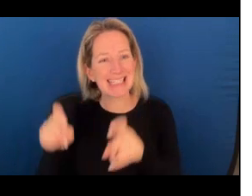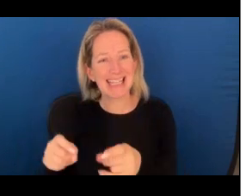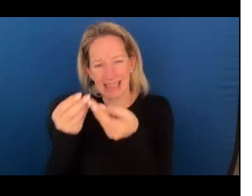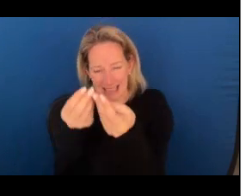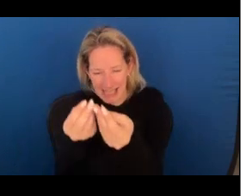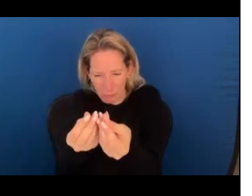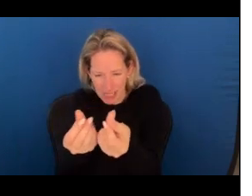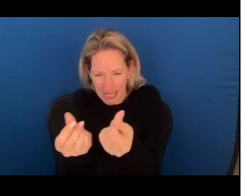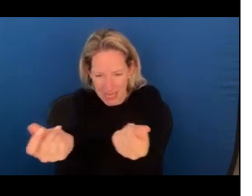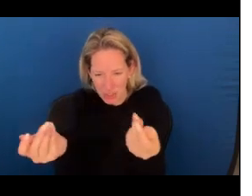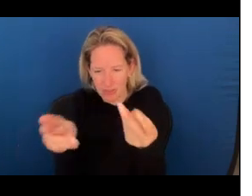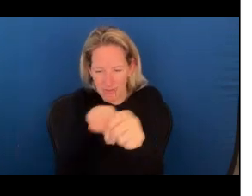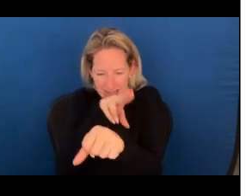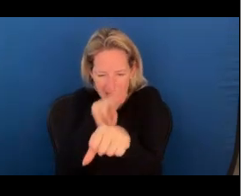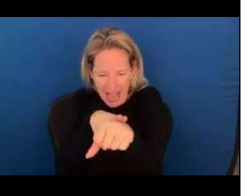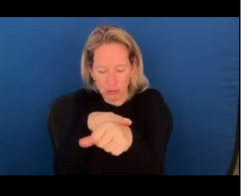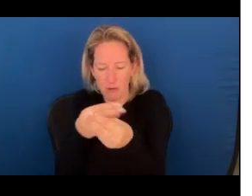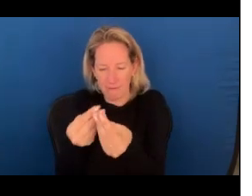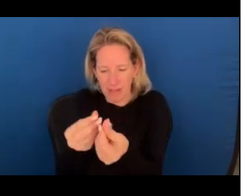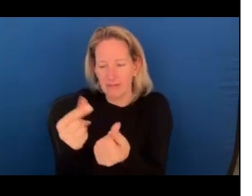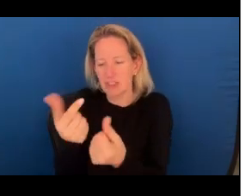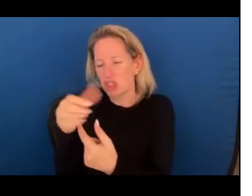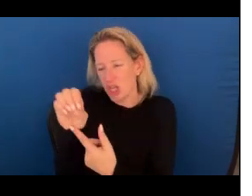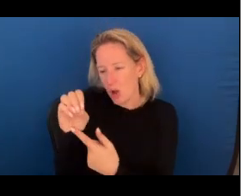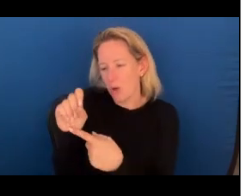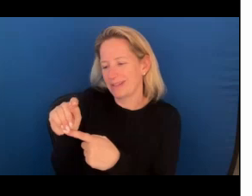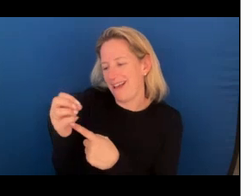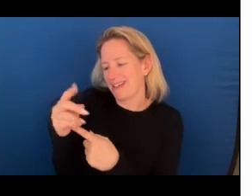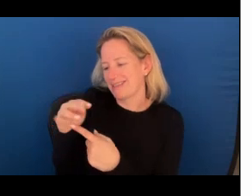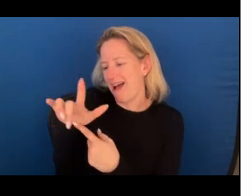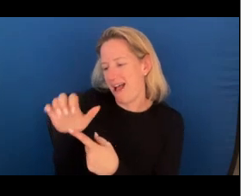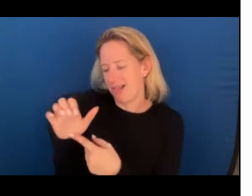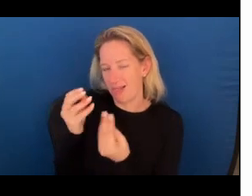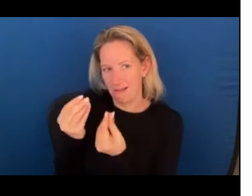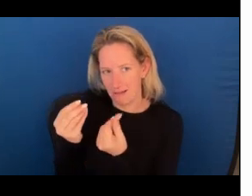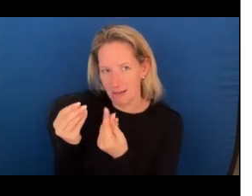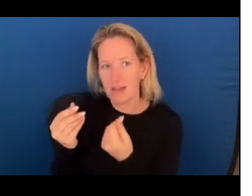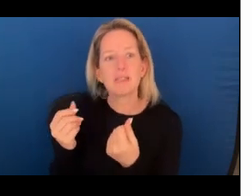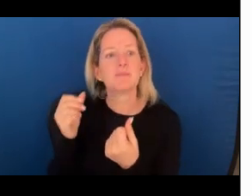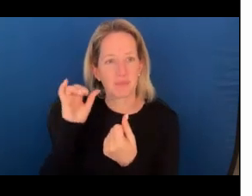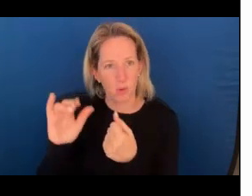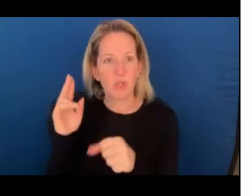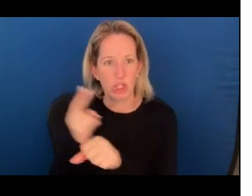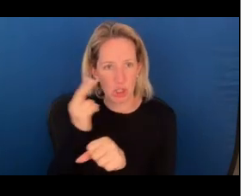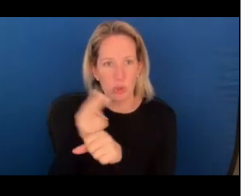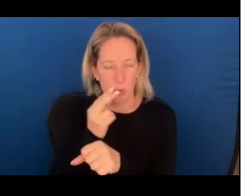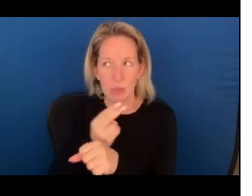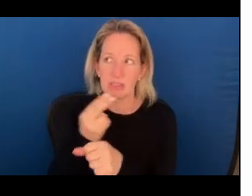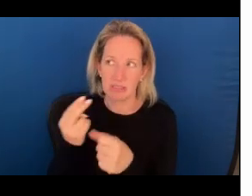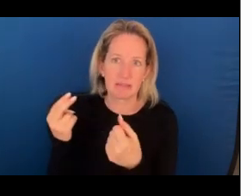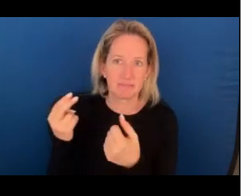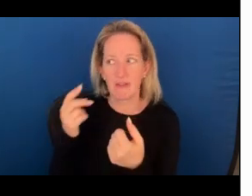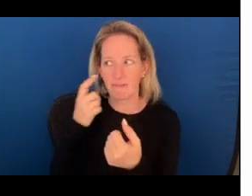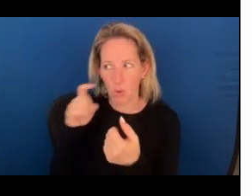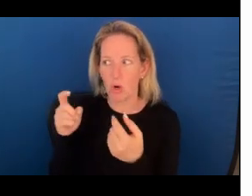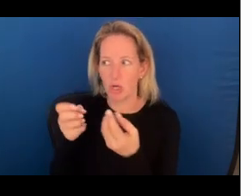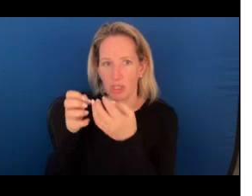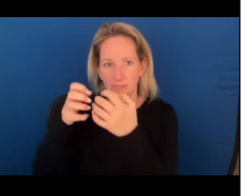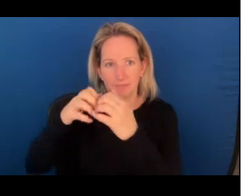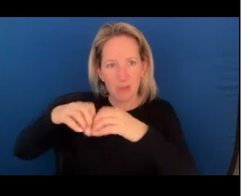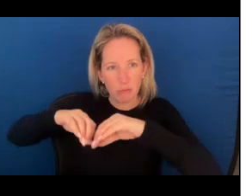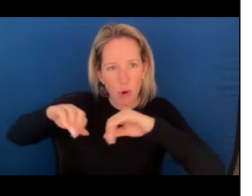of natural fiber geotextiles that are primarily made for erosion control and